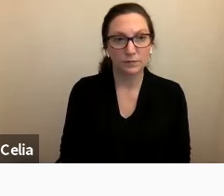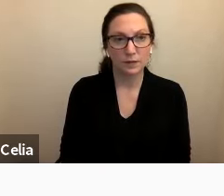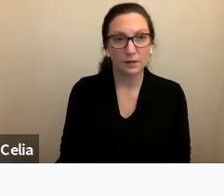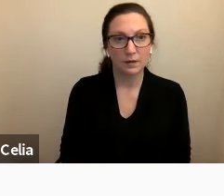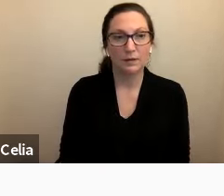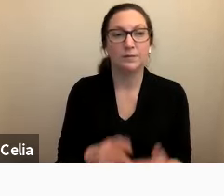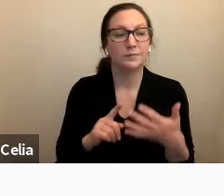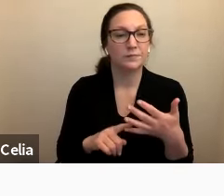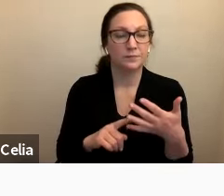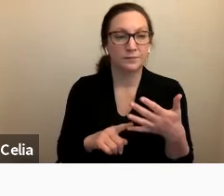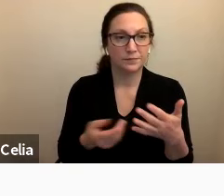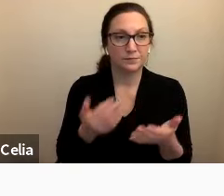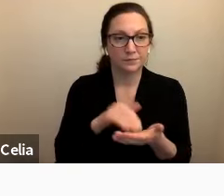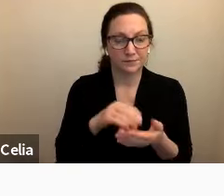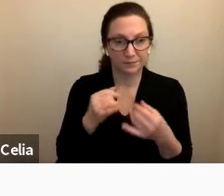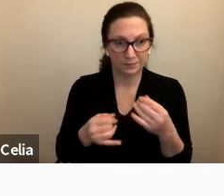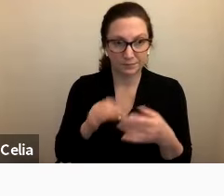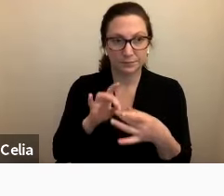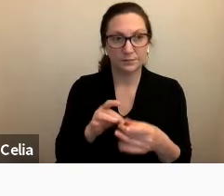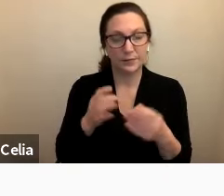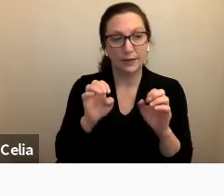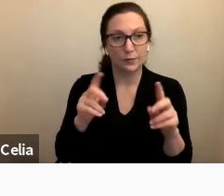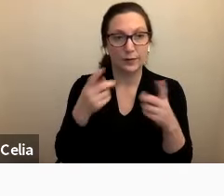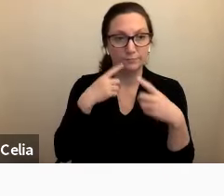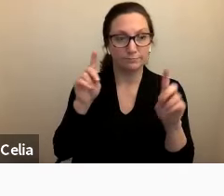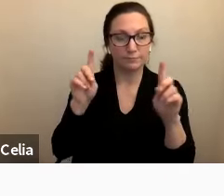So the last one around educational attainment